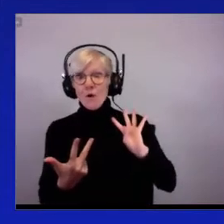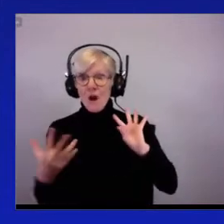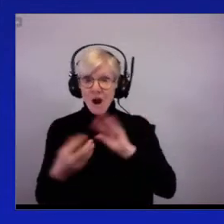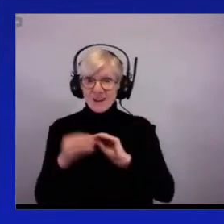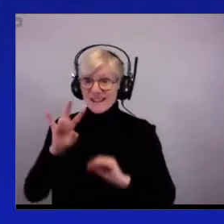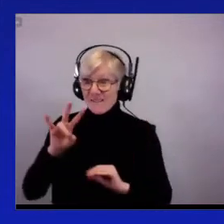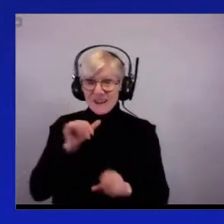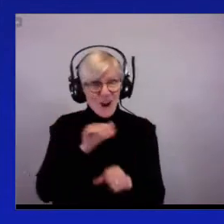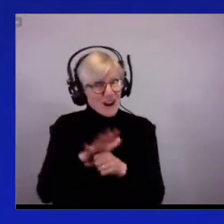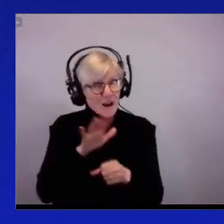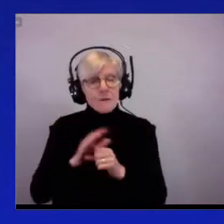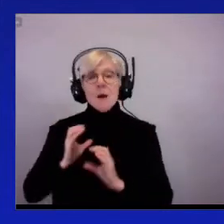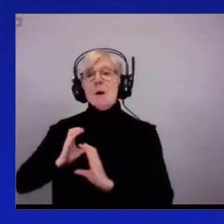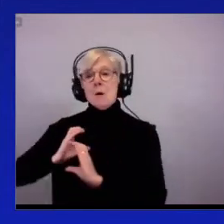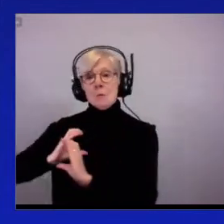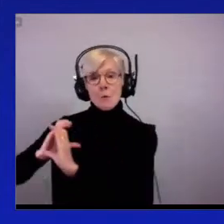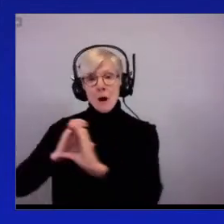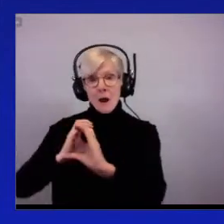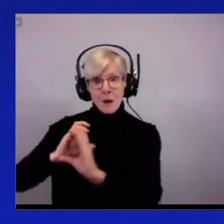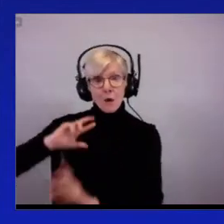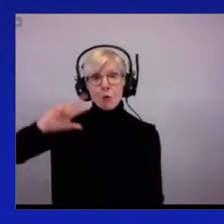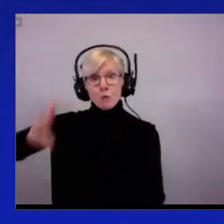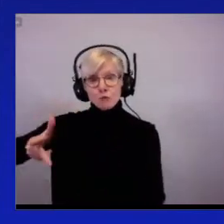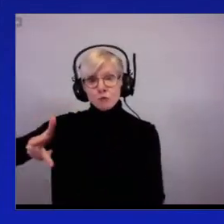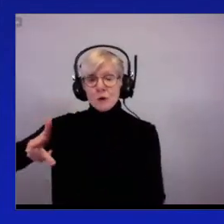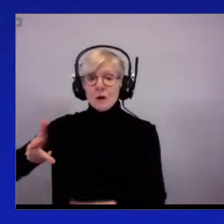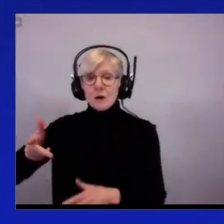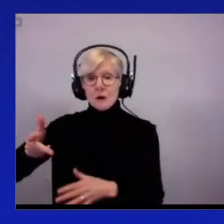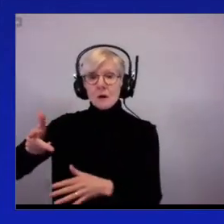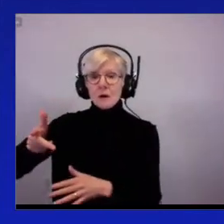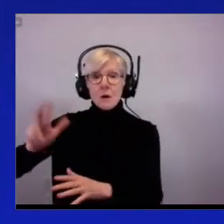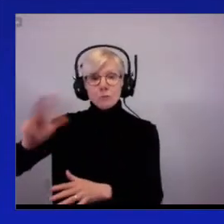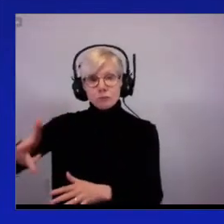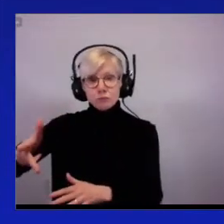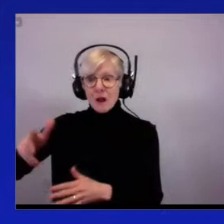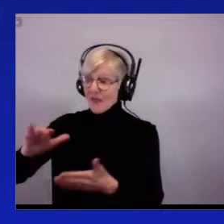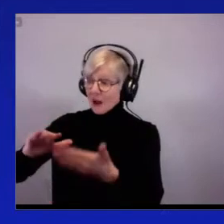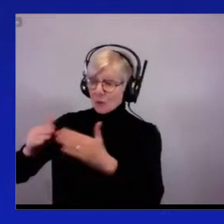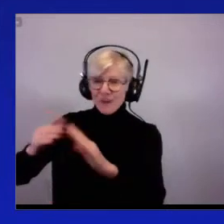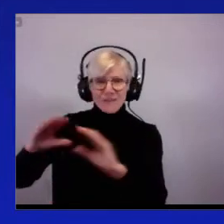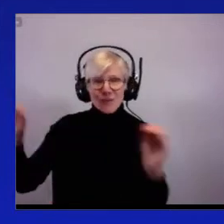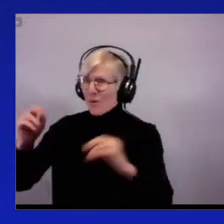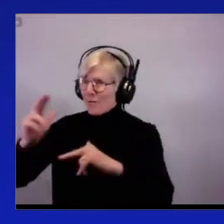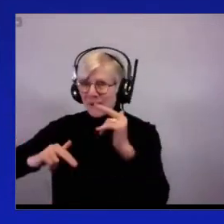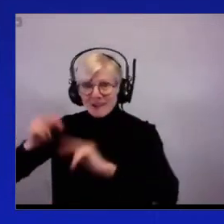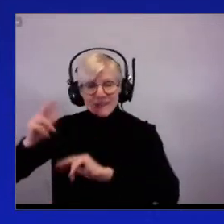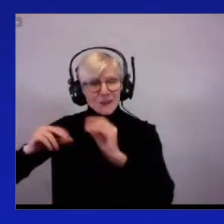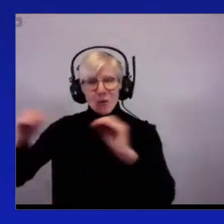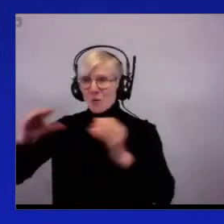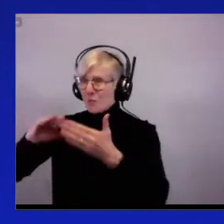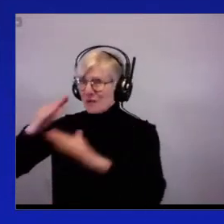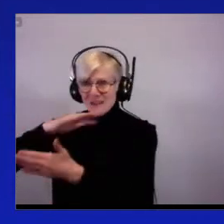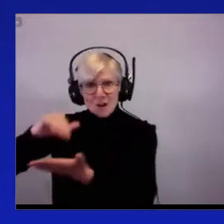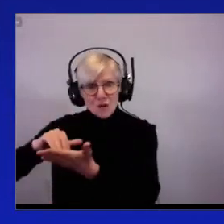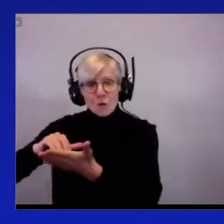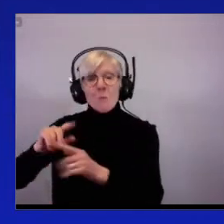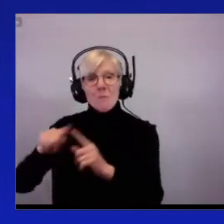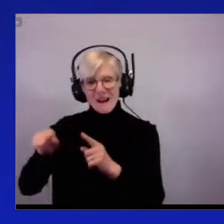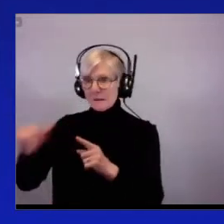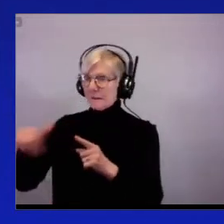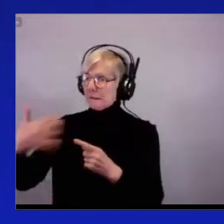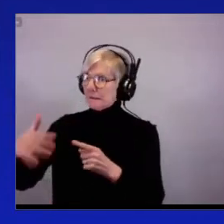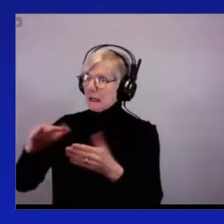could also set up a mobile site in a community that doesn't have a building, doesn't have an option, but we've identified as